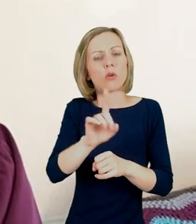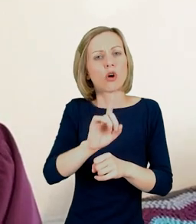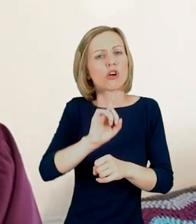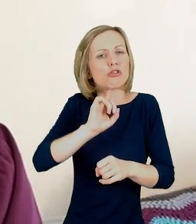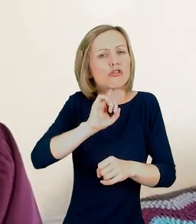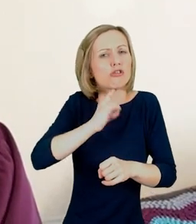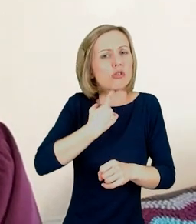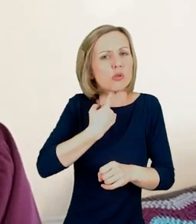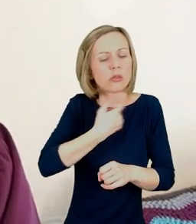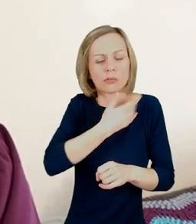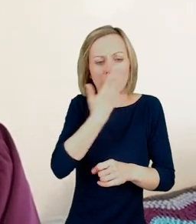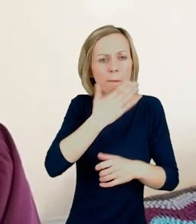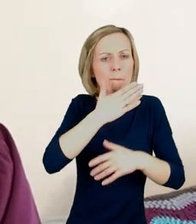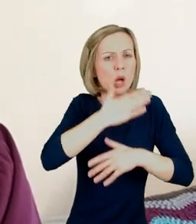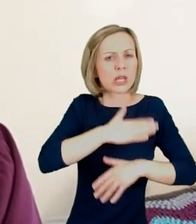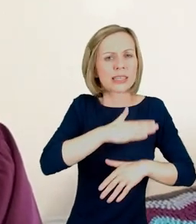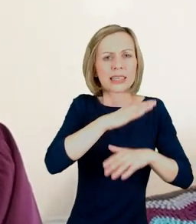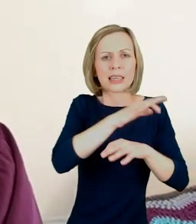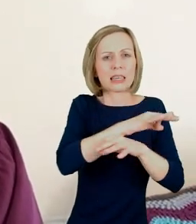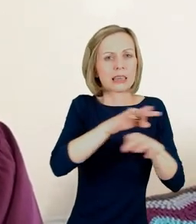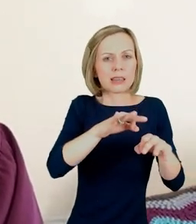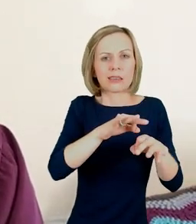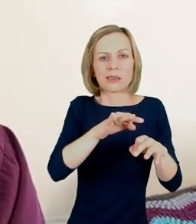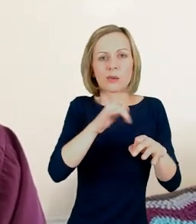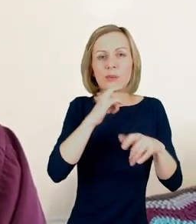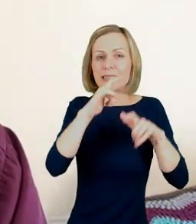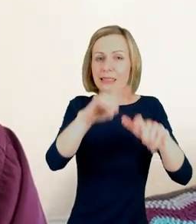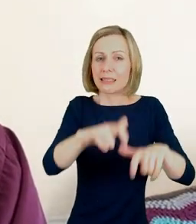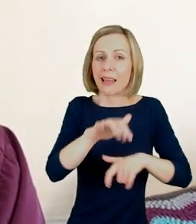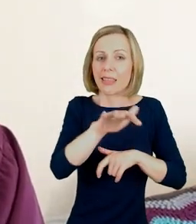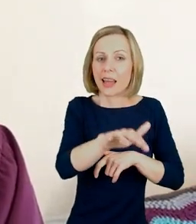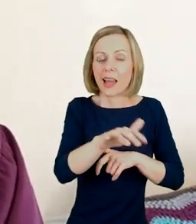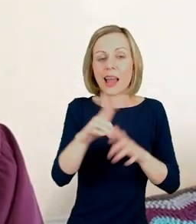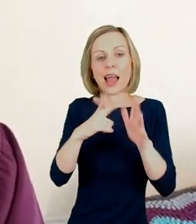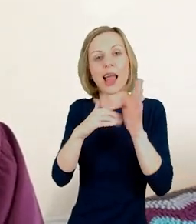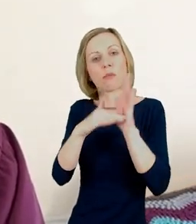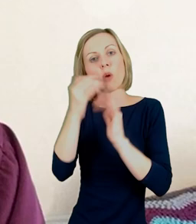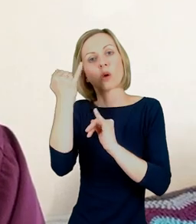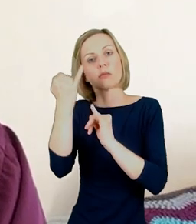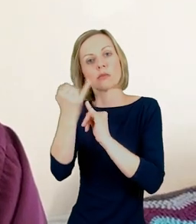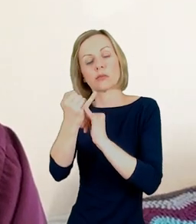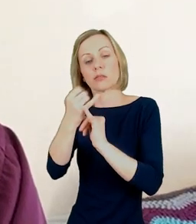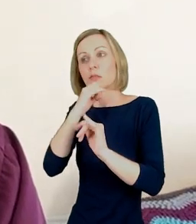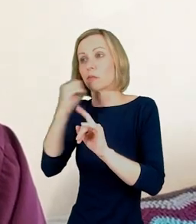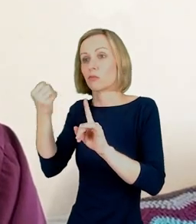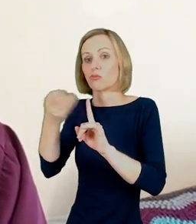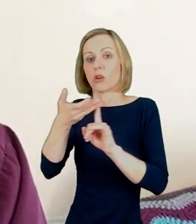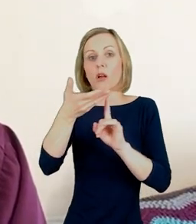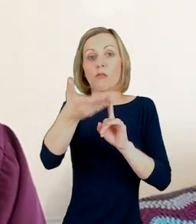in. Amos said it, across the ages, his